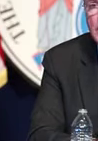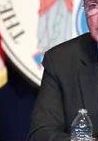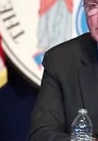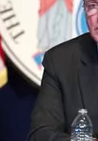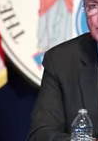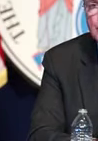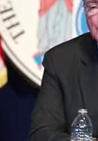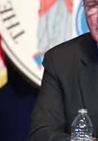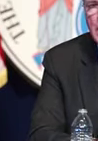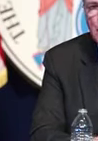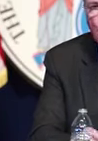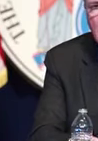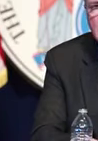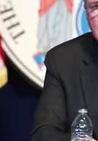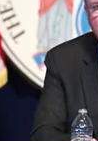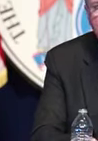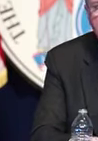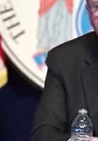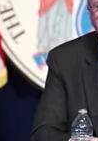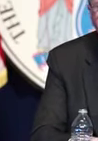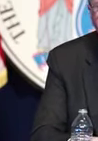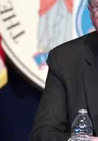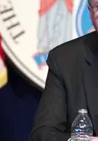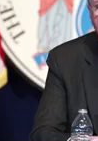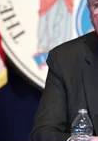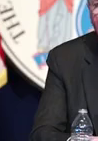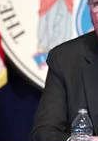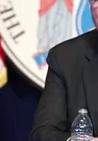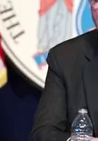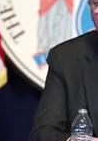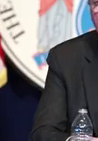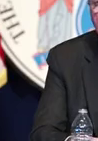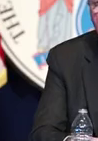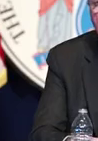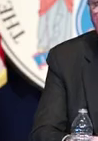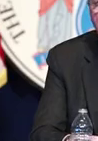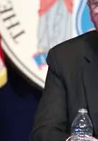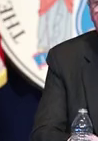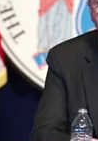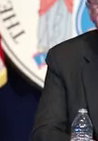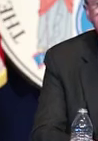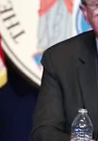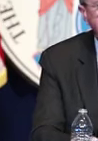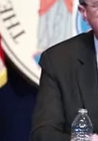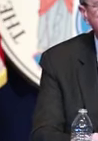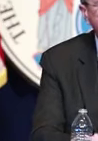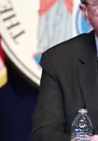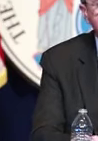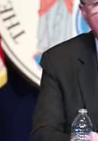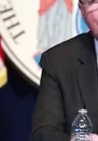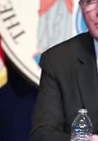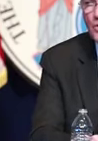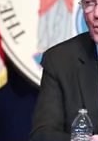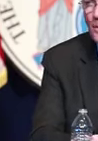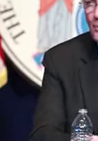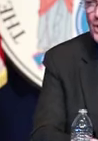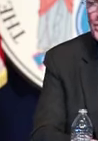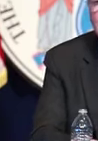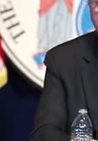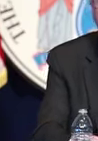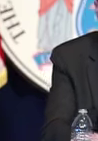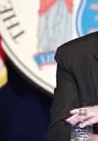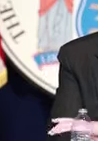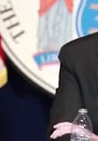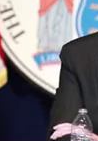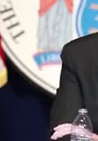This has been a great, one of the silver linings of this crisis has been the spirit of cooperation